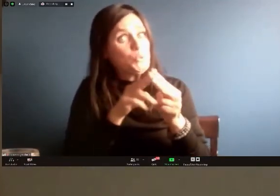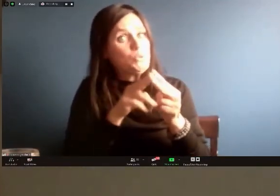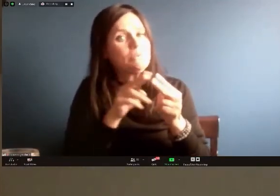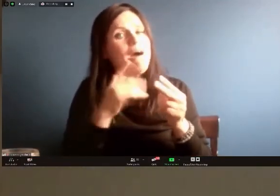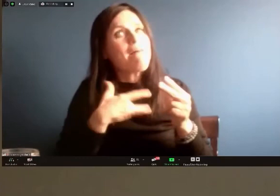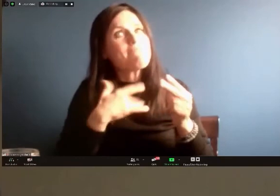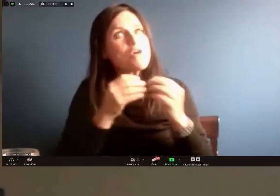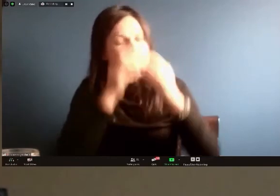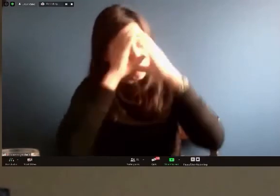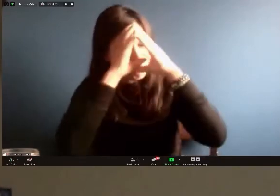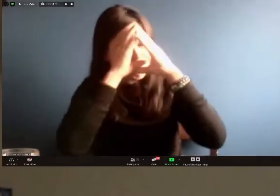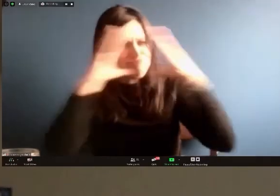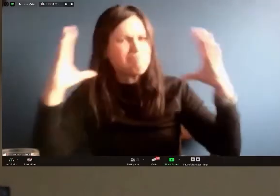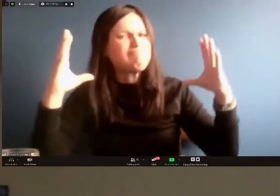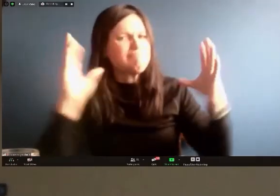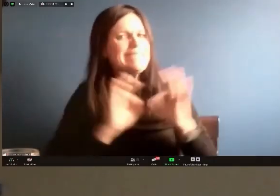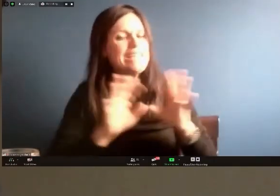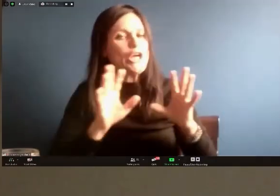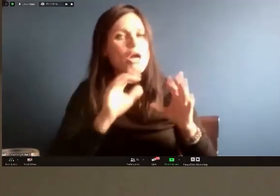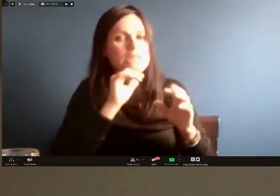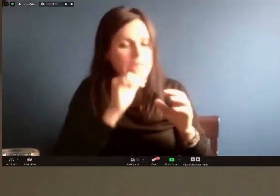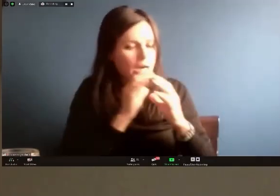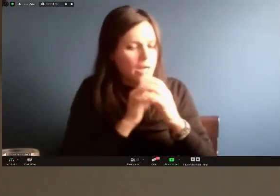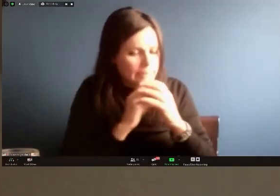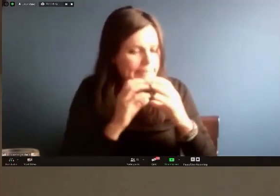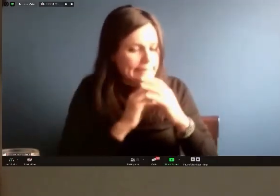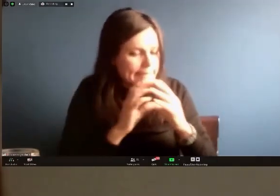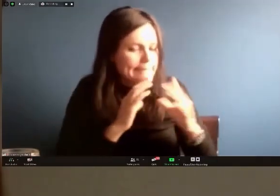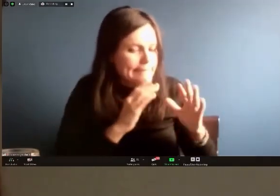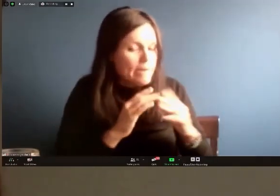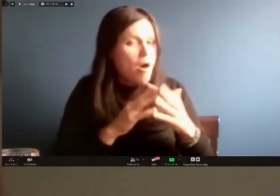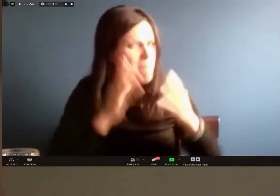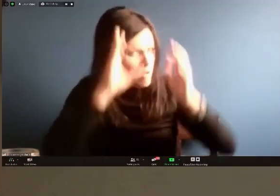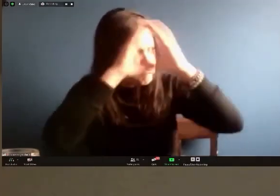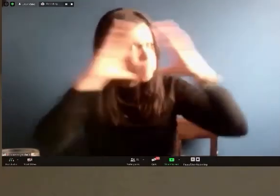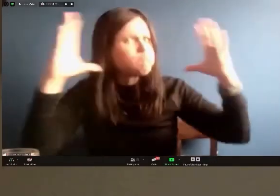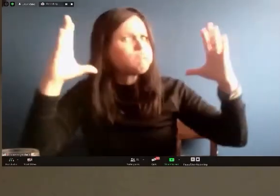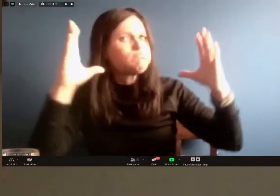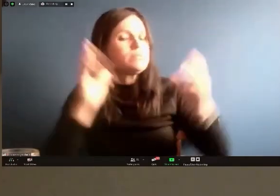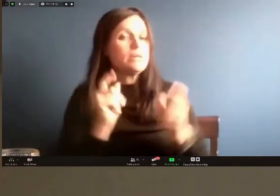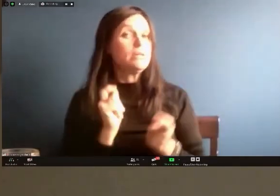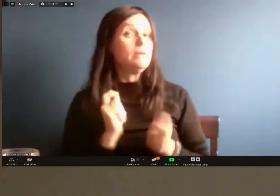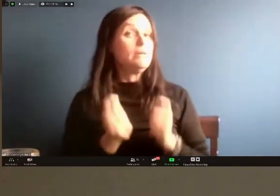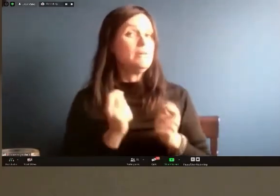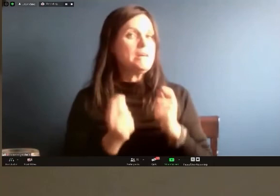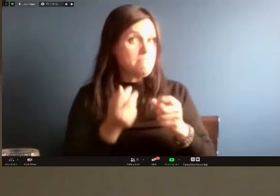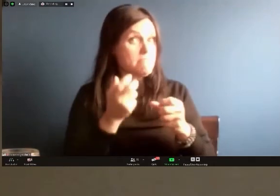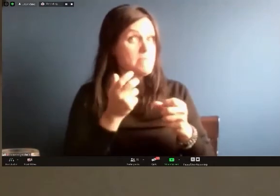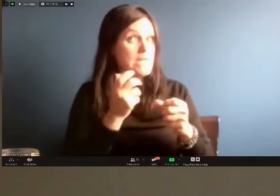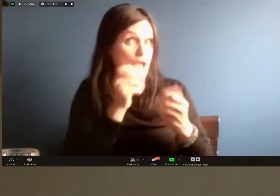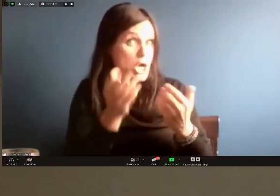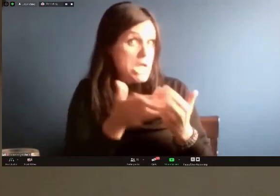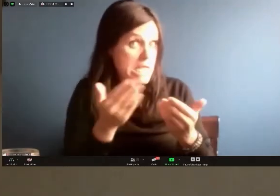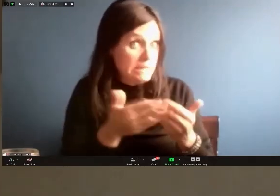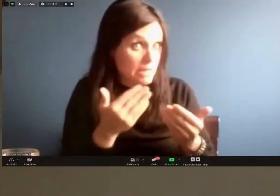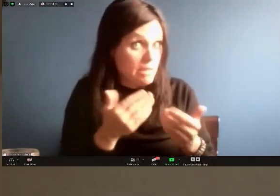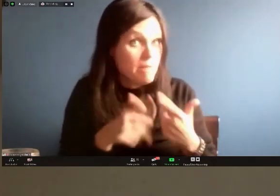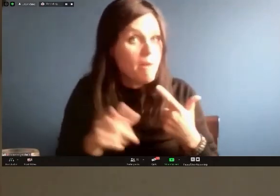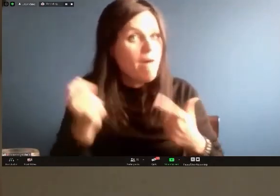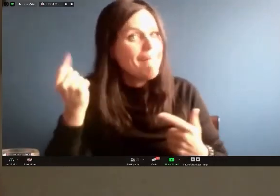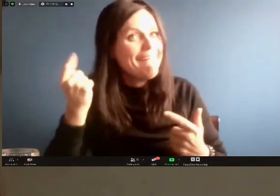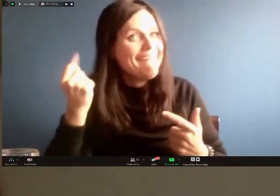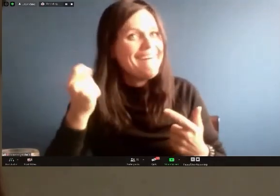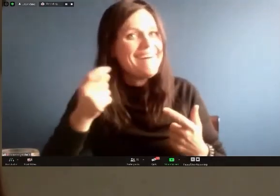idea. And so, the rewriting was hard, but not, it was like a really